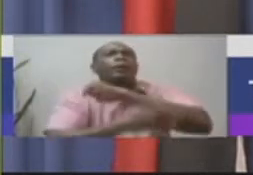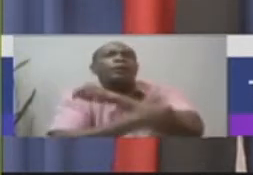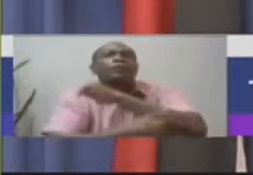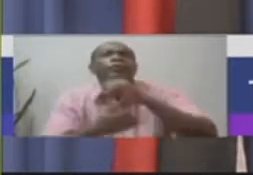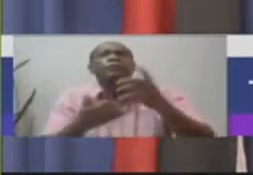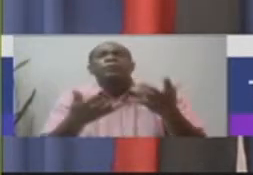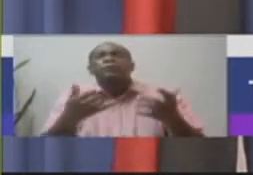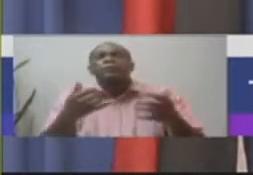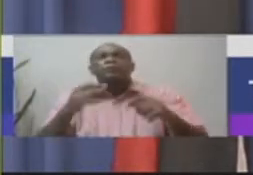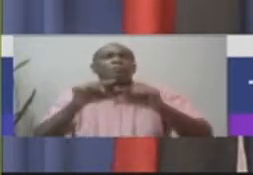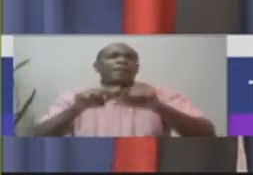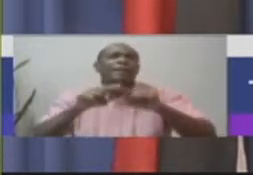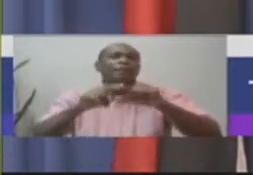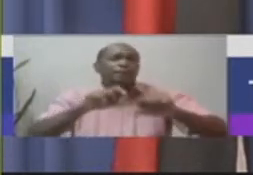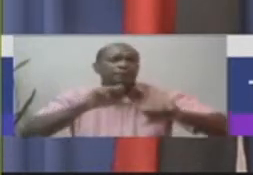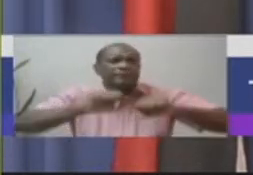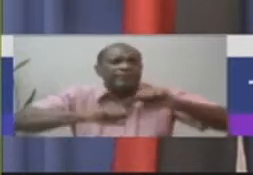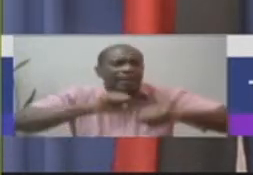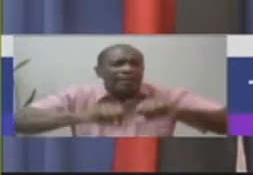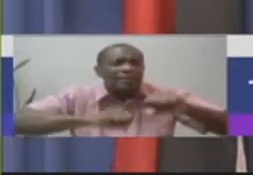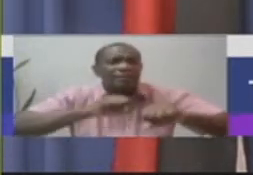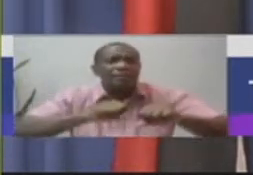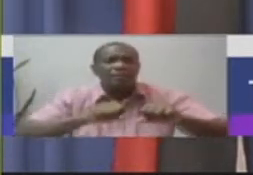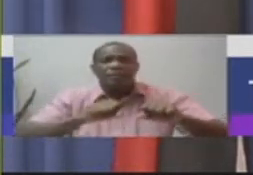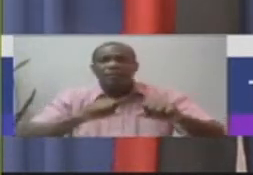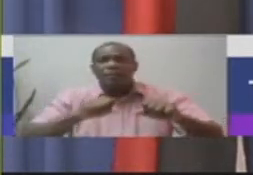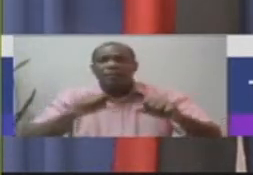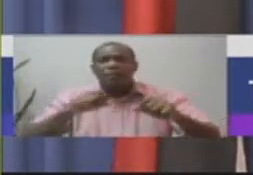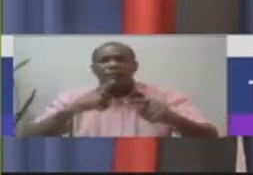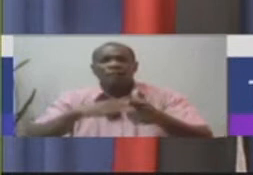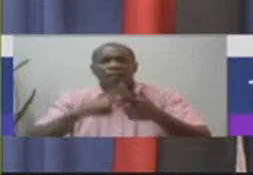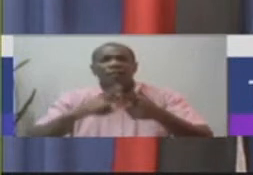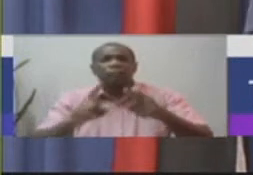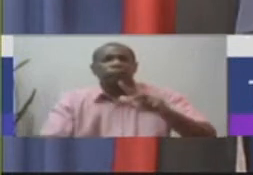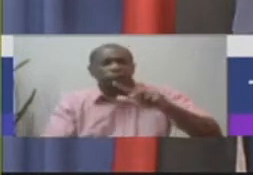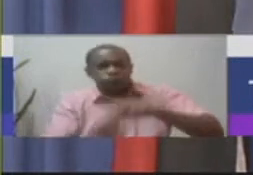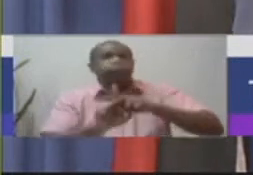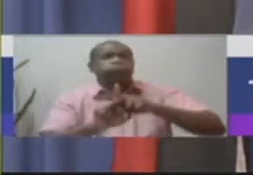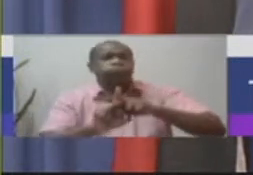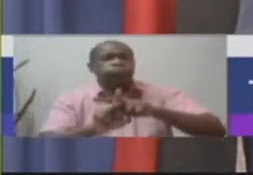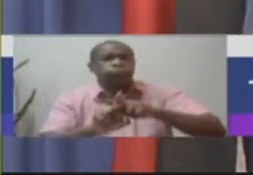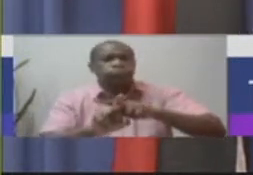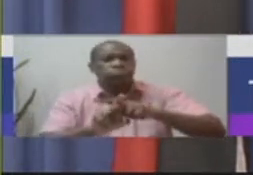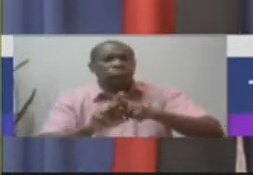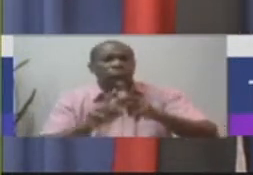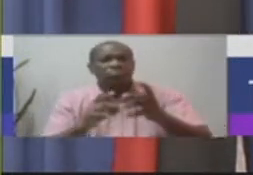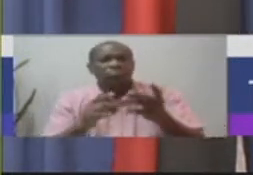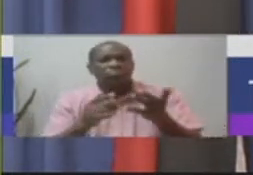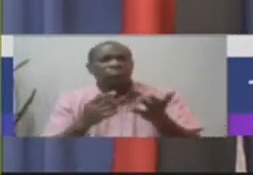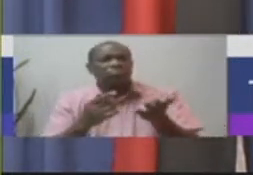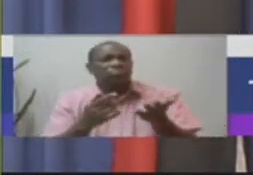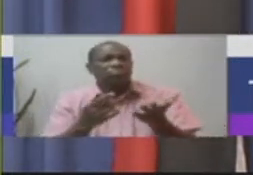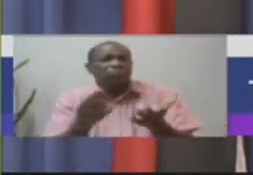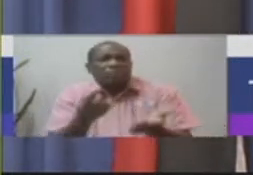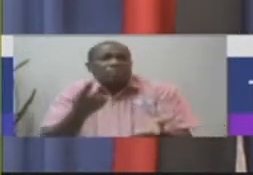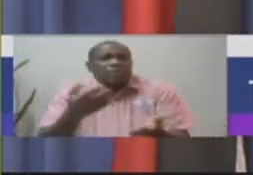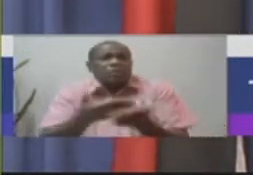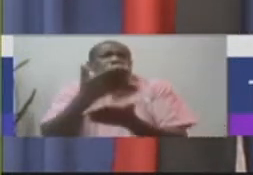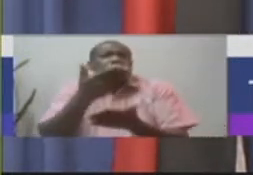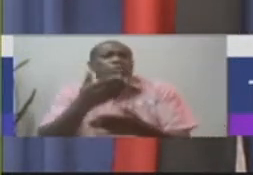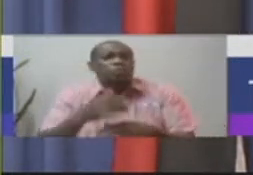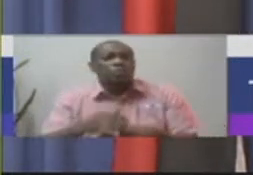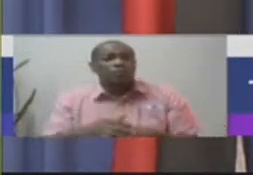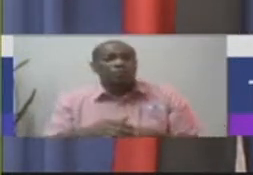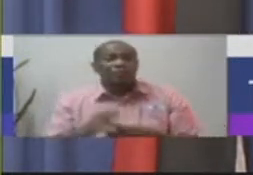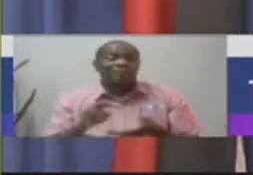other people are not required to do elsewhere. And having said that, I would like the people of Trinidad and Tobago, those of you who have the ability